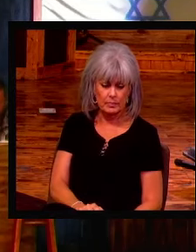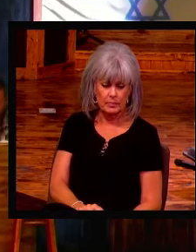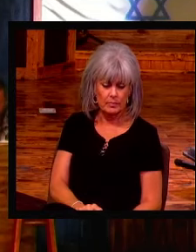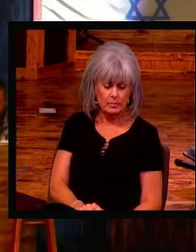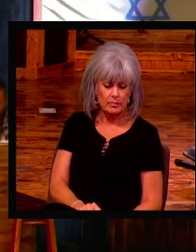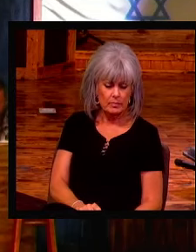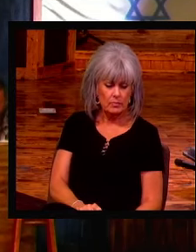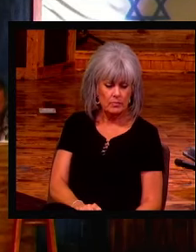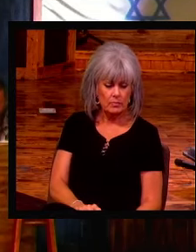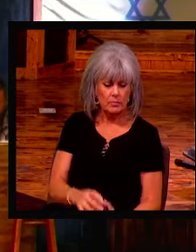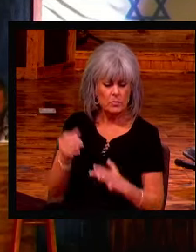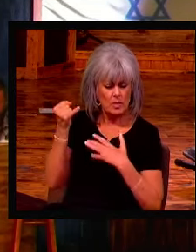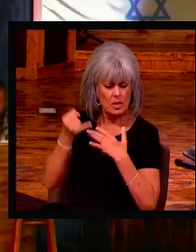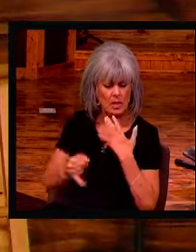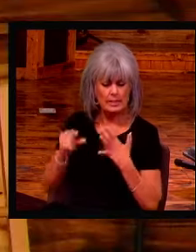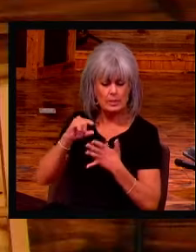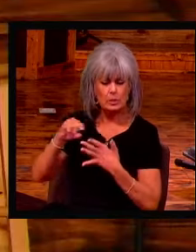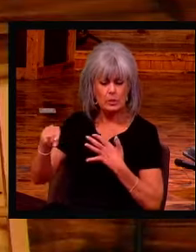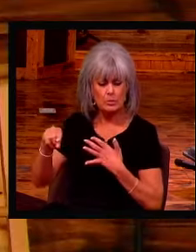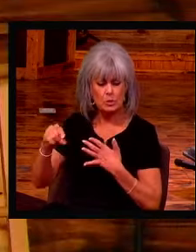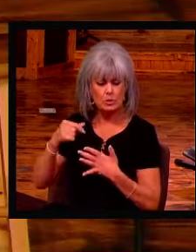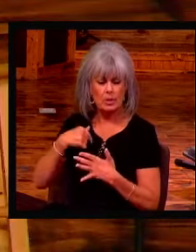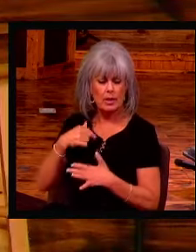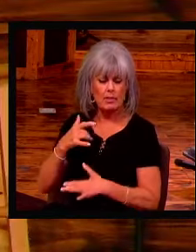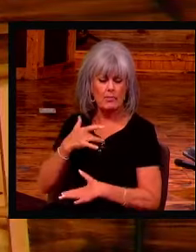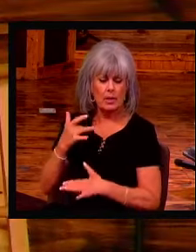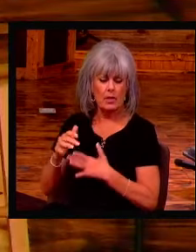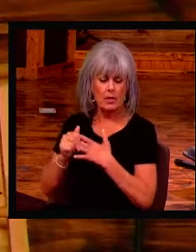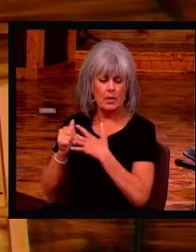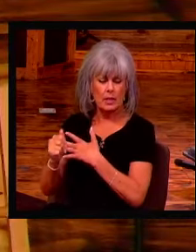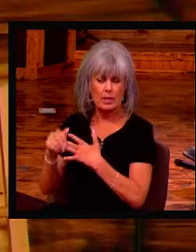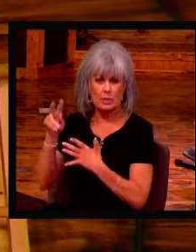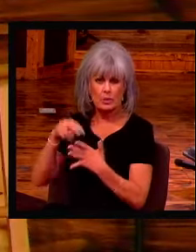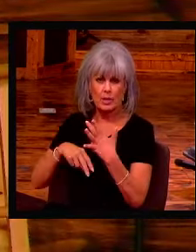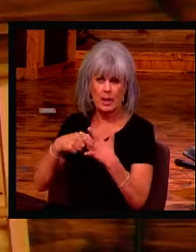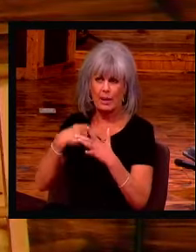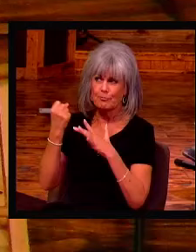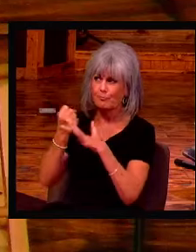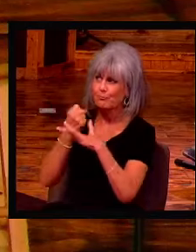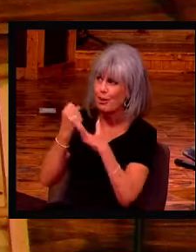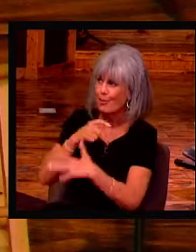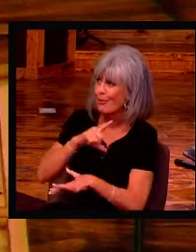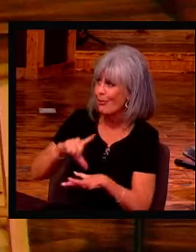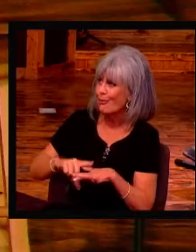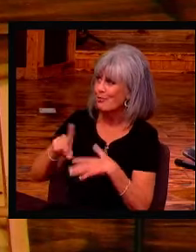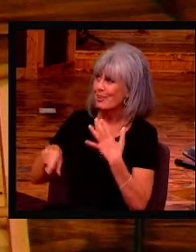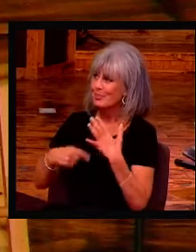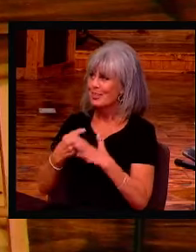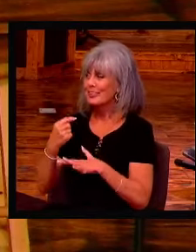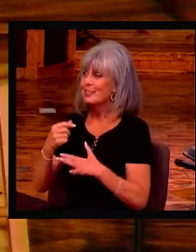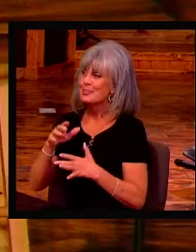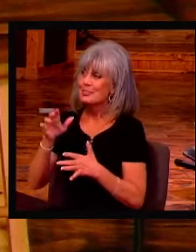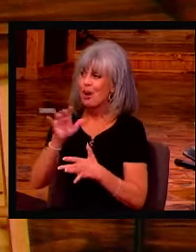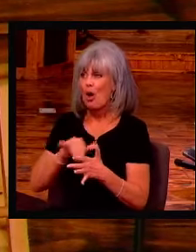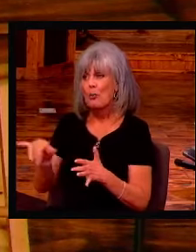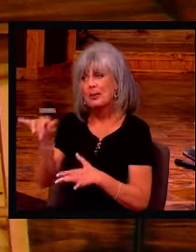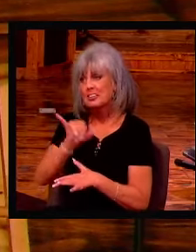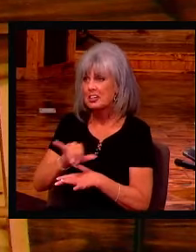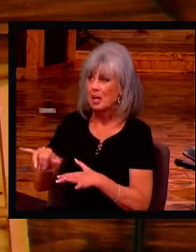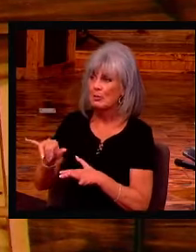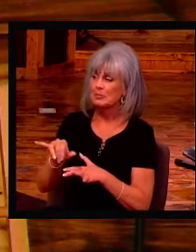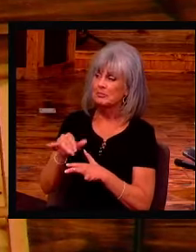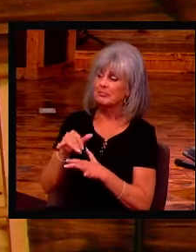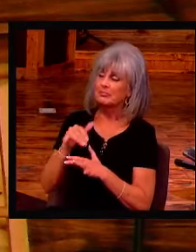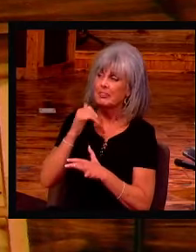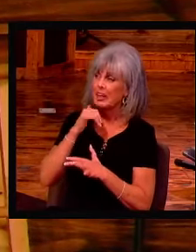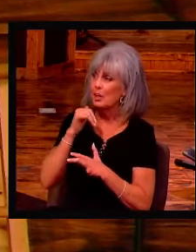The last scripture I felt led to read, I fought the Lord on because it's so well known and so common, and also wanted